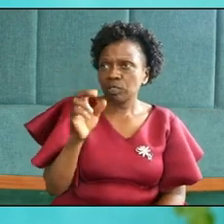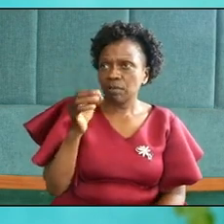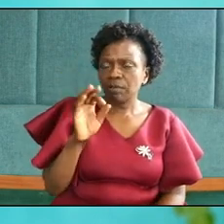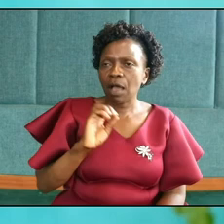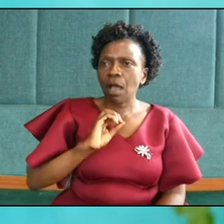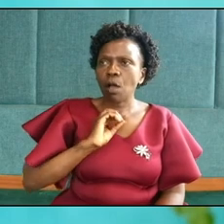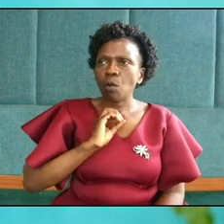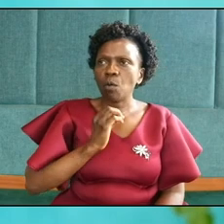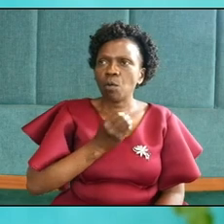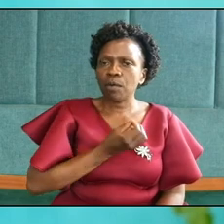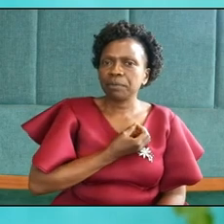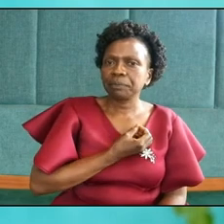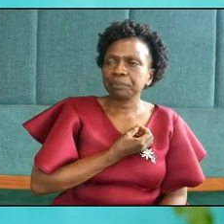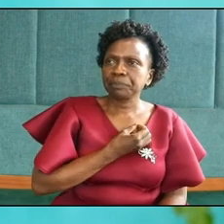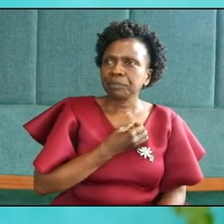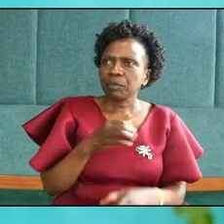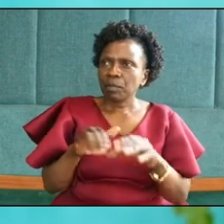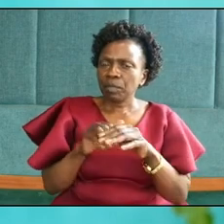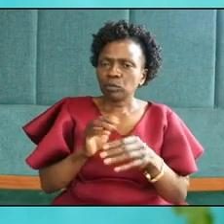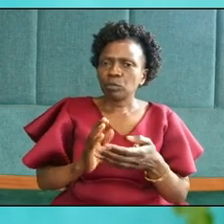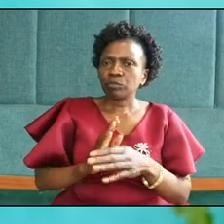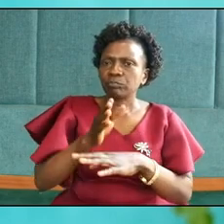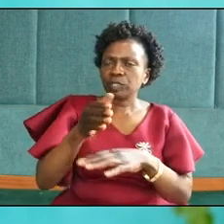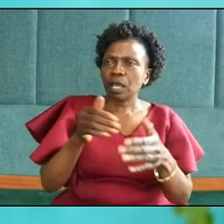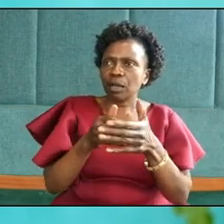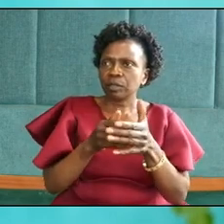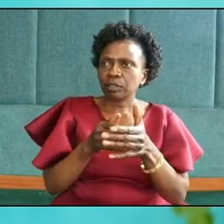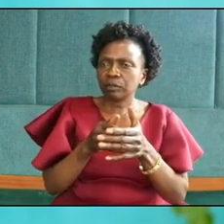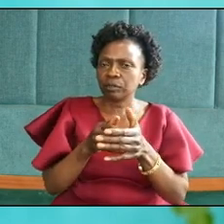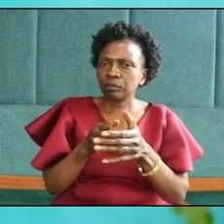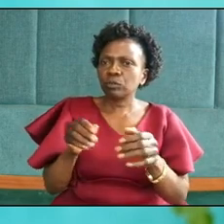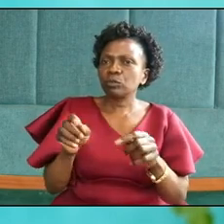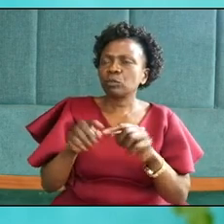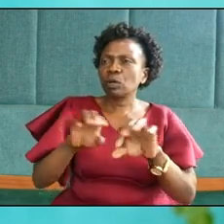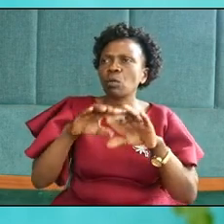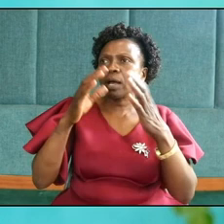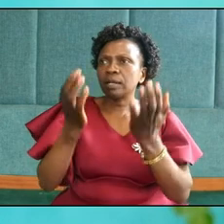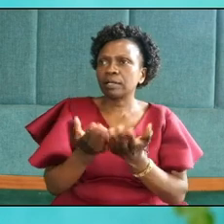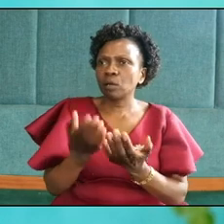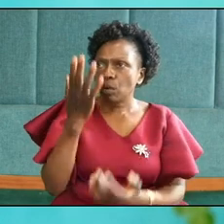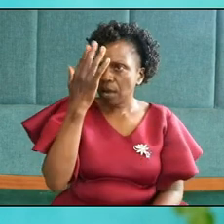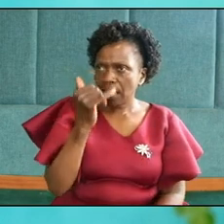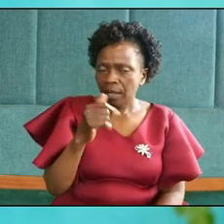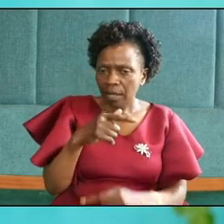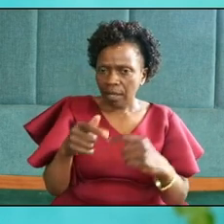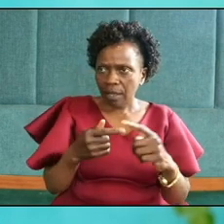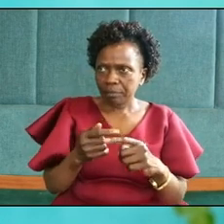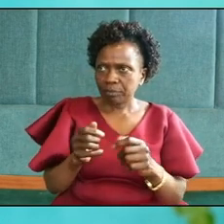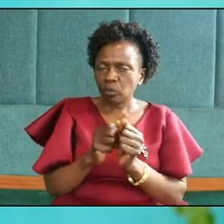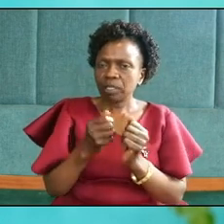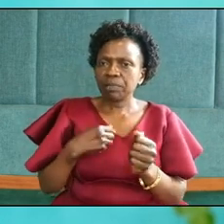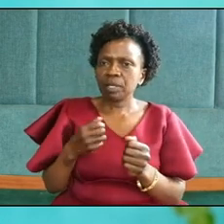our normal methods to reach out to the sophisticated world. Why do I say so? Come with me to history.